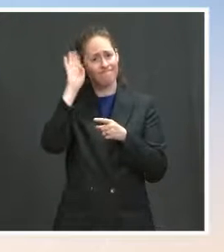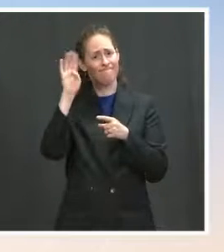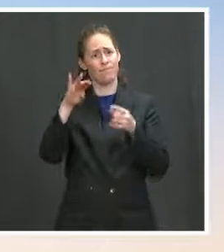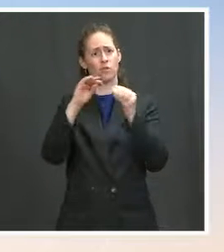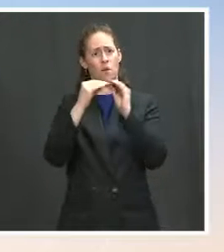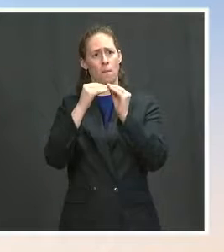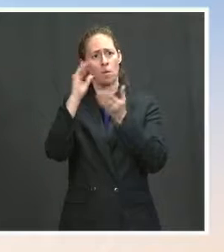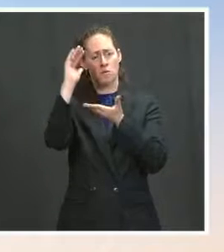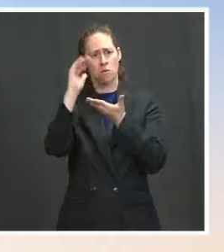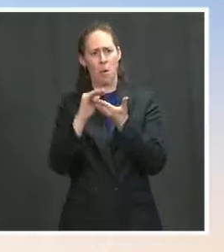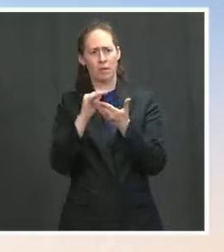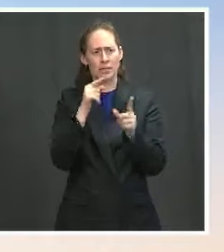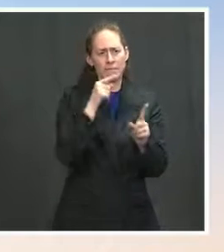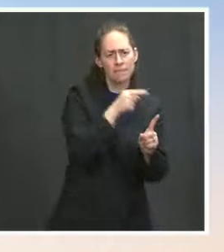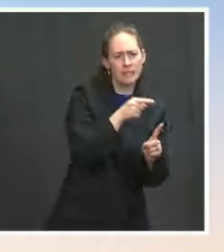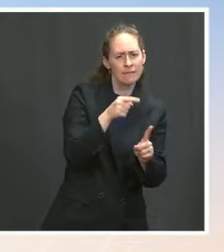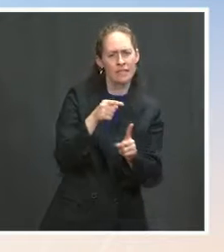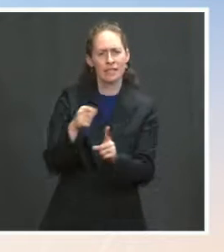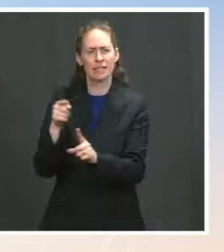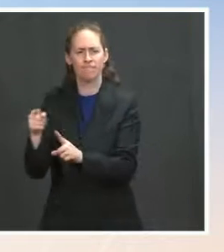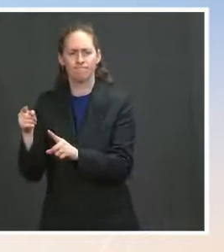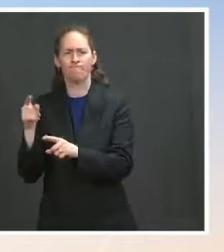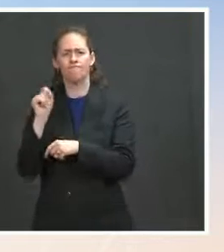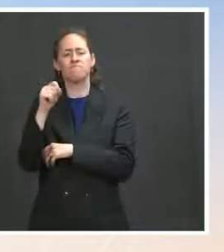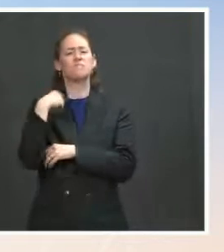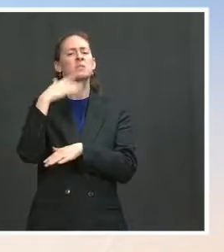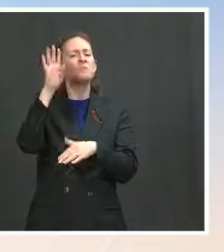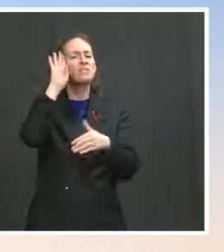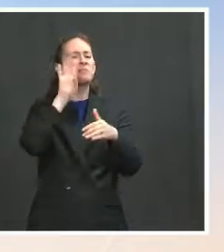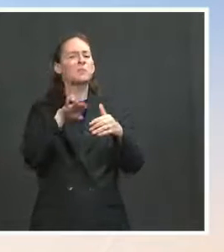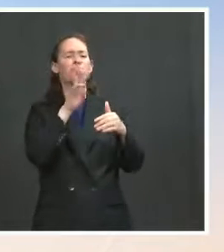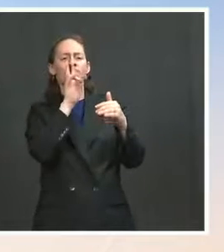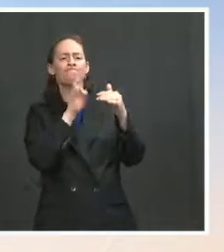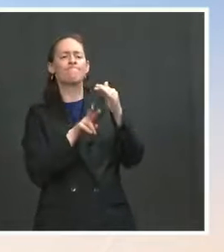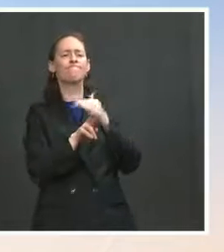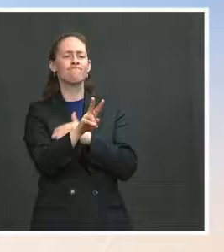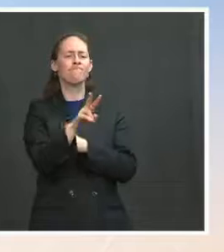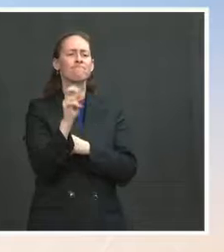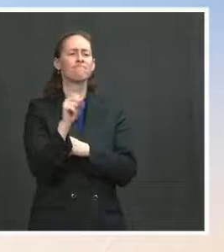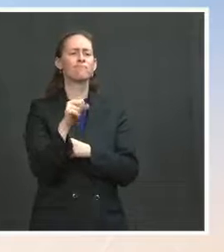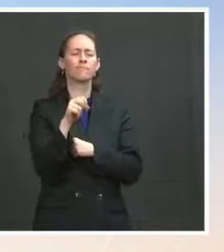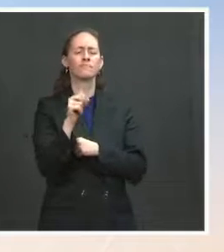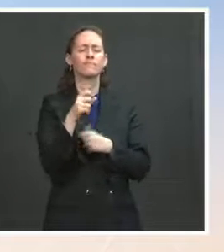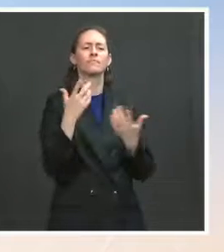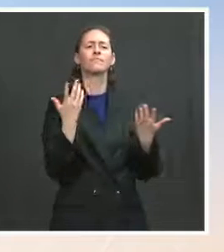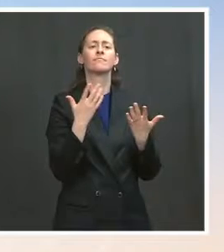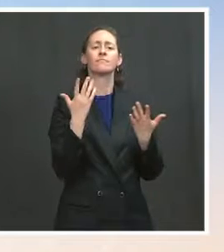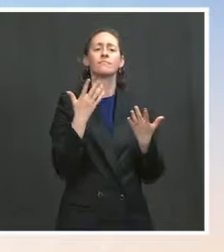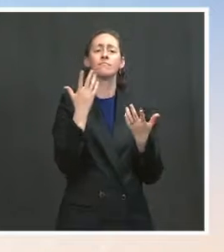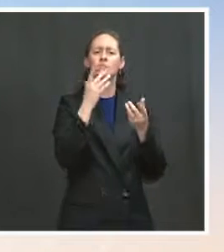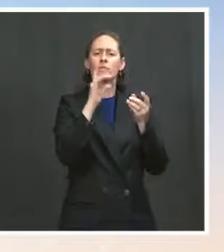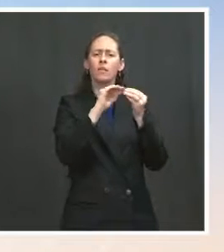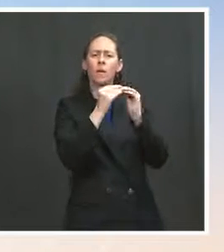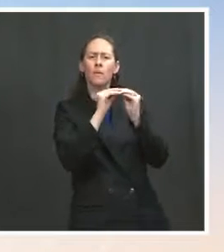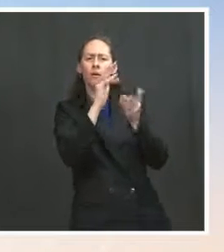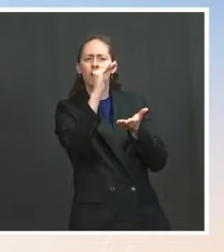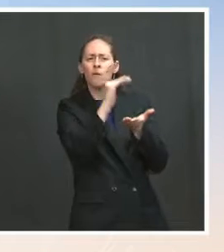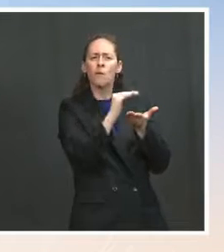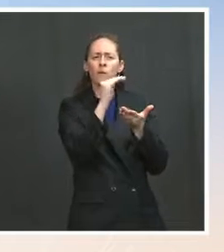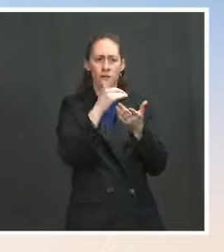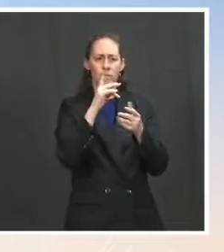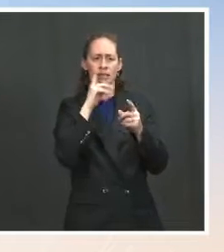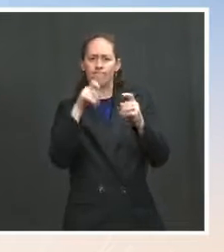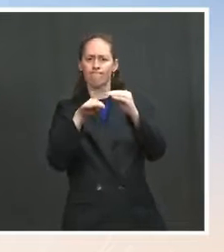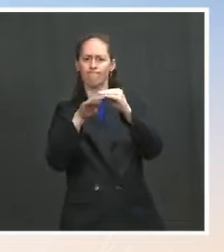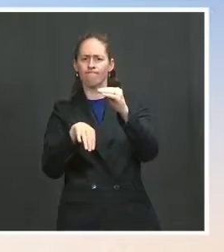anticipated. But in communities and areas where we've seen the lower numbers are actually primarily under 40, and they're more